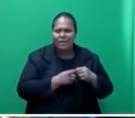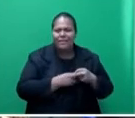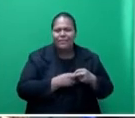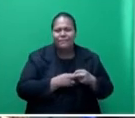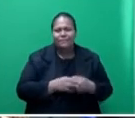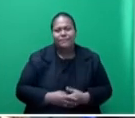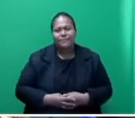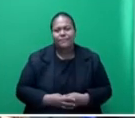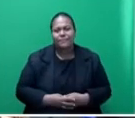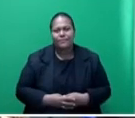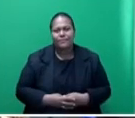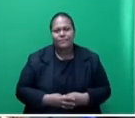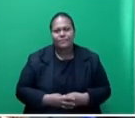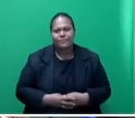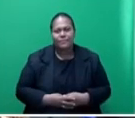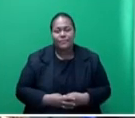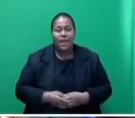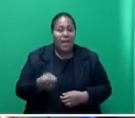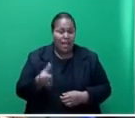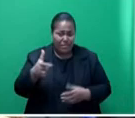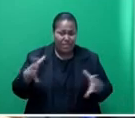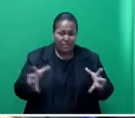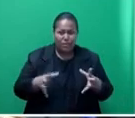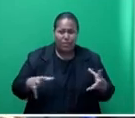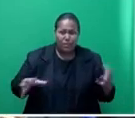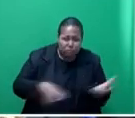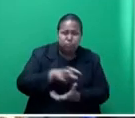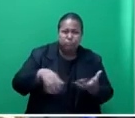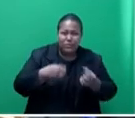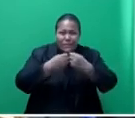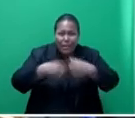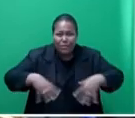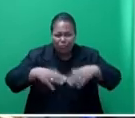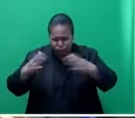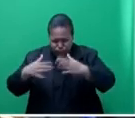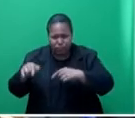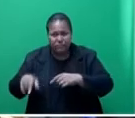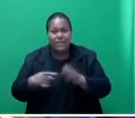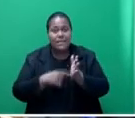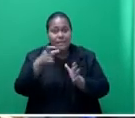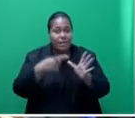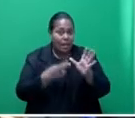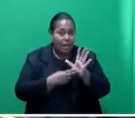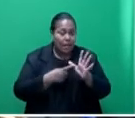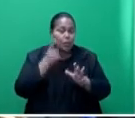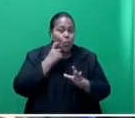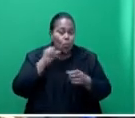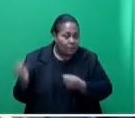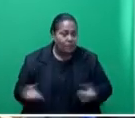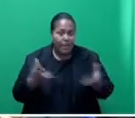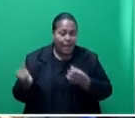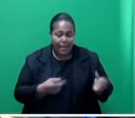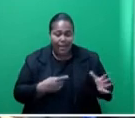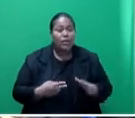during Tropical Cyclone Yasa. After the destructions caused by TC Ana, water supply within the Central Eastern and Maritime Division